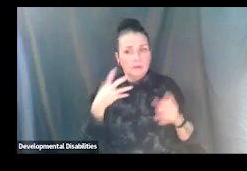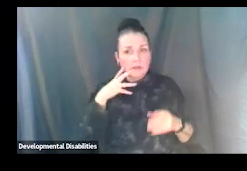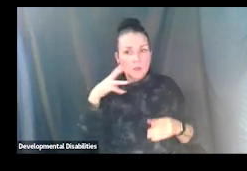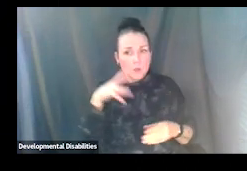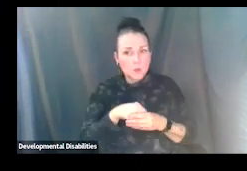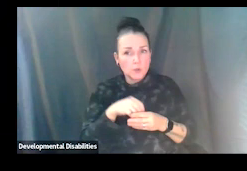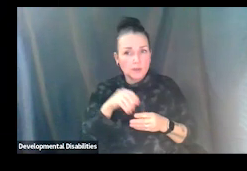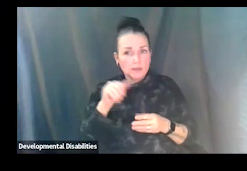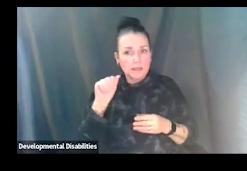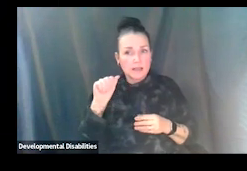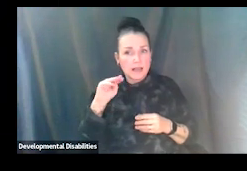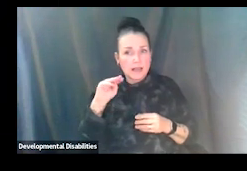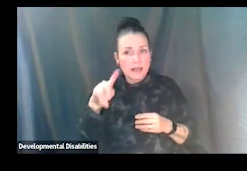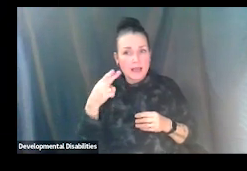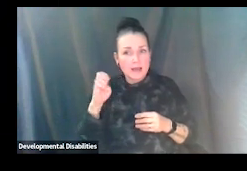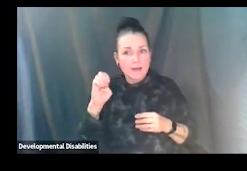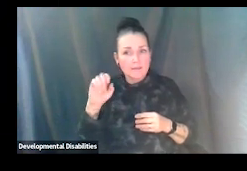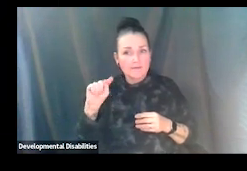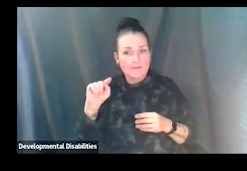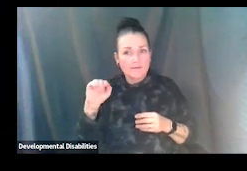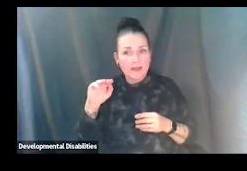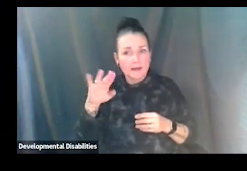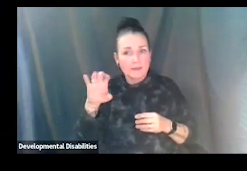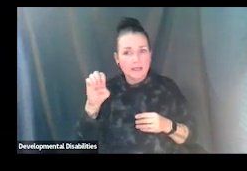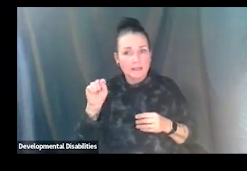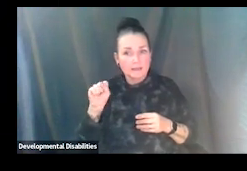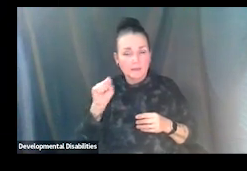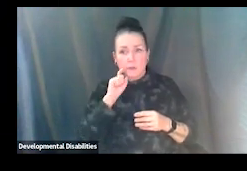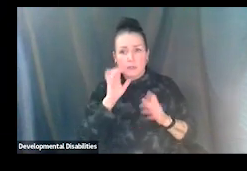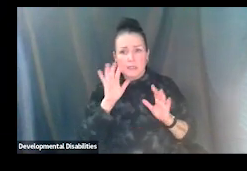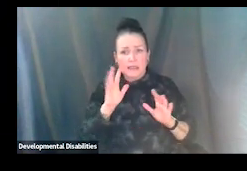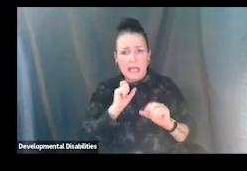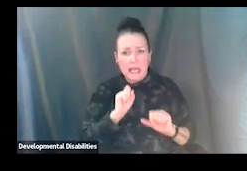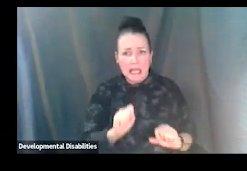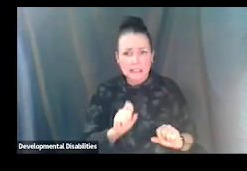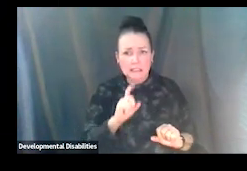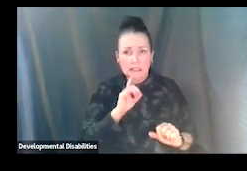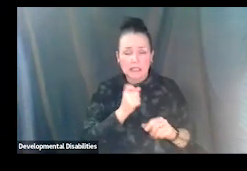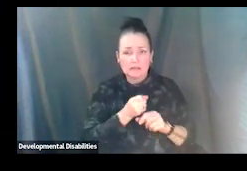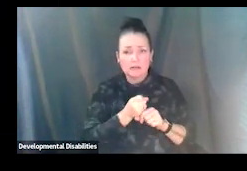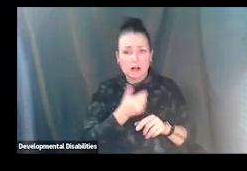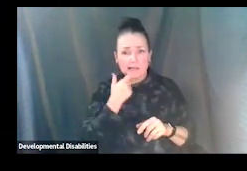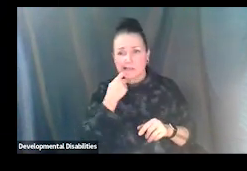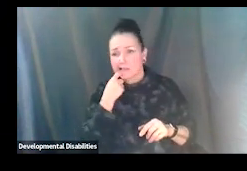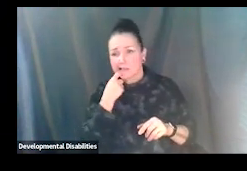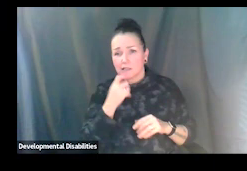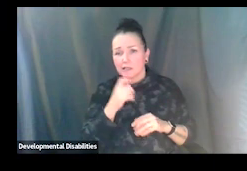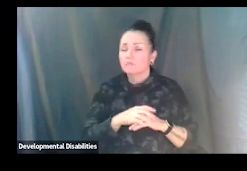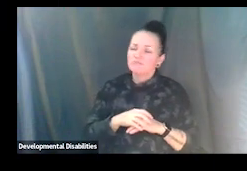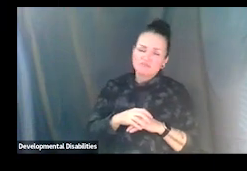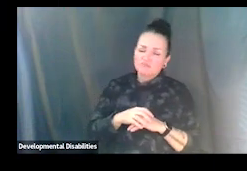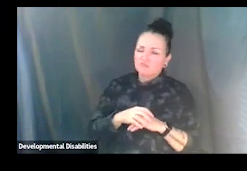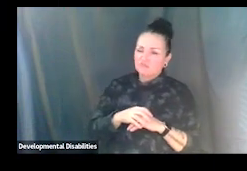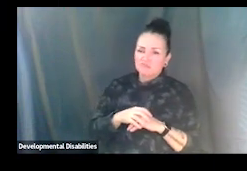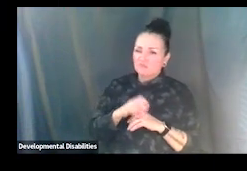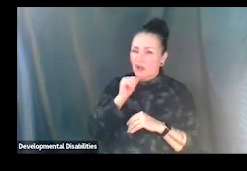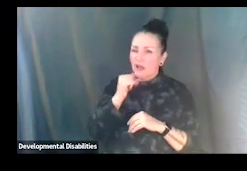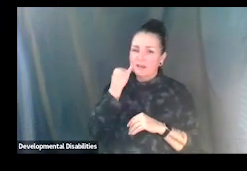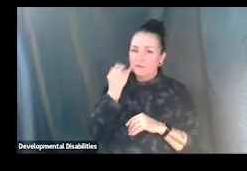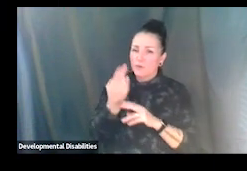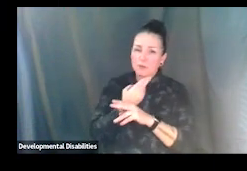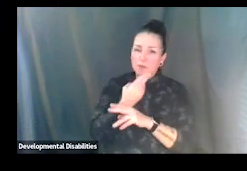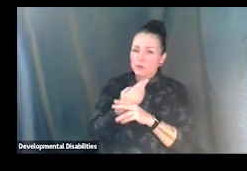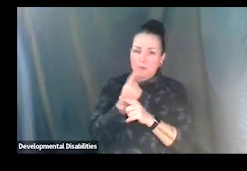any, to the sort of the cognitive effects, and the abuse is unlikely. When used appropriately is the key element of